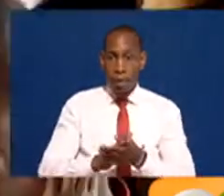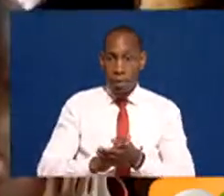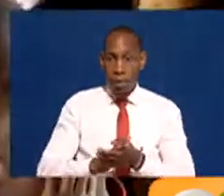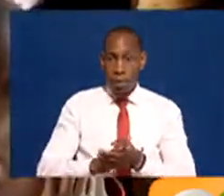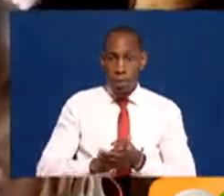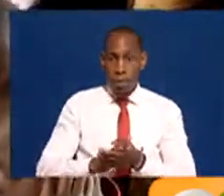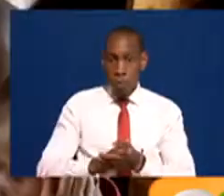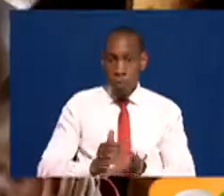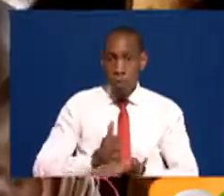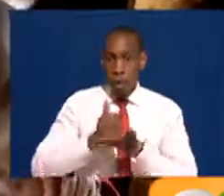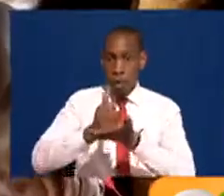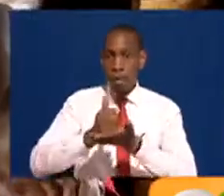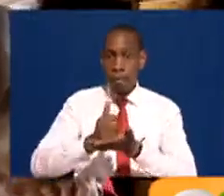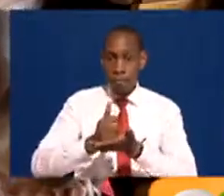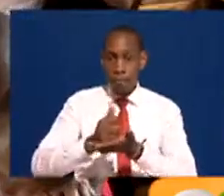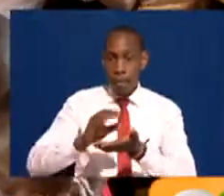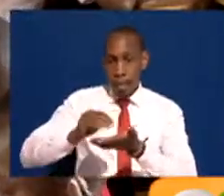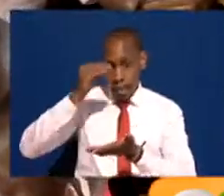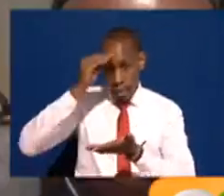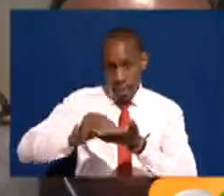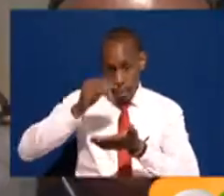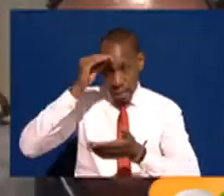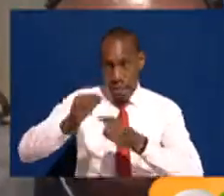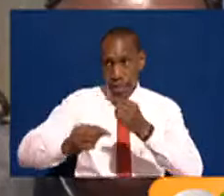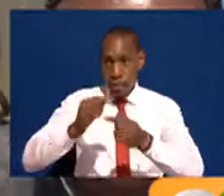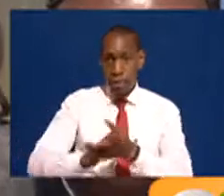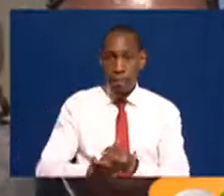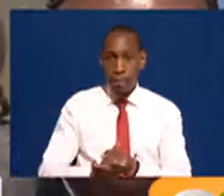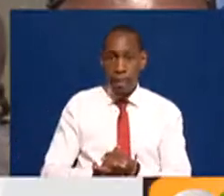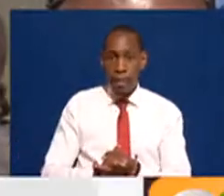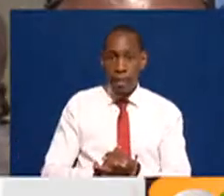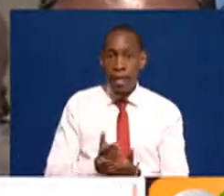to get the learning train moving. I request the teachers